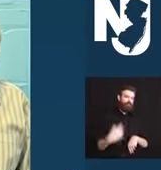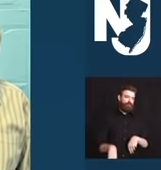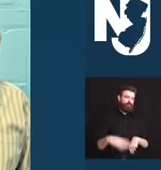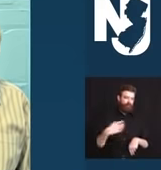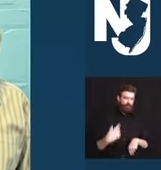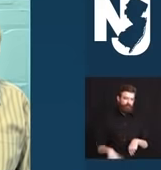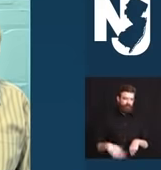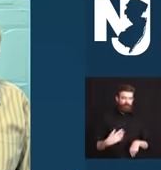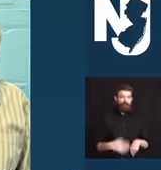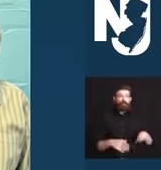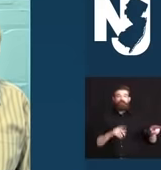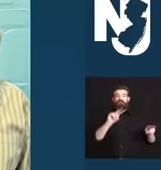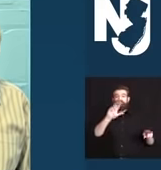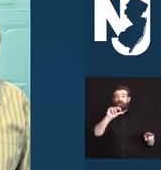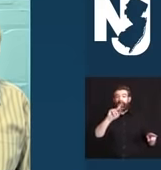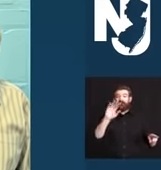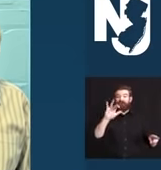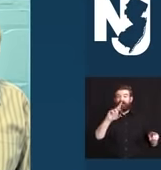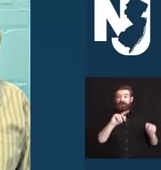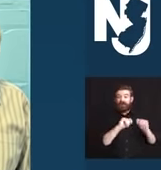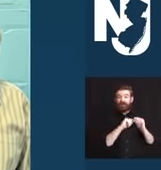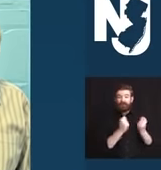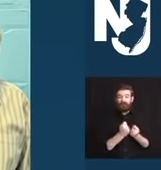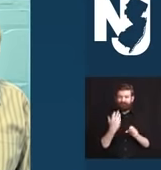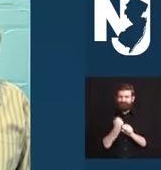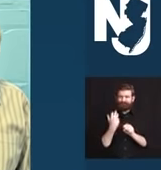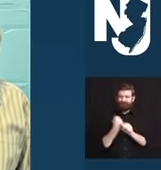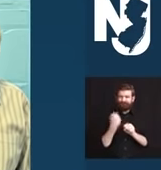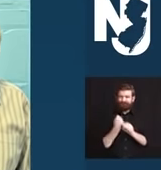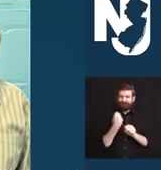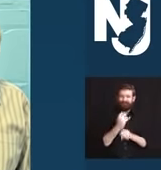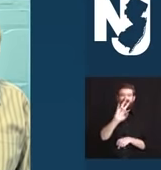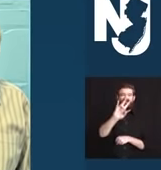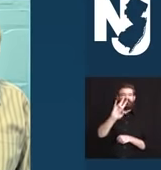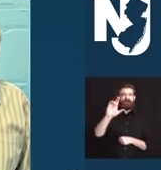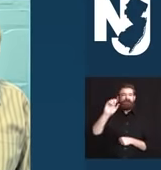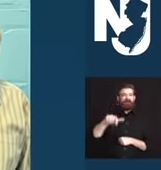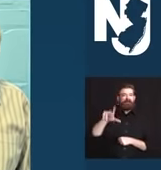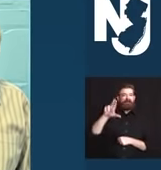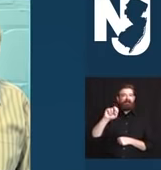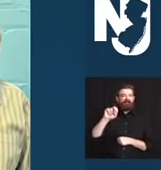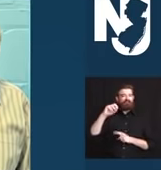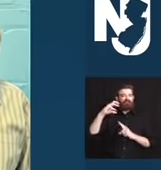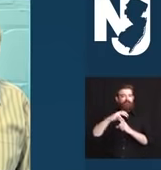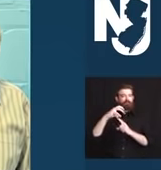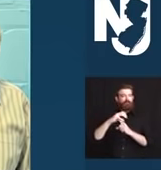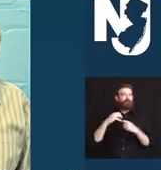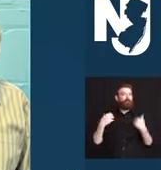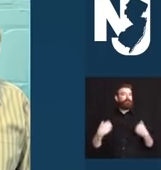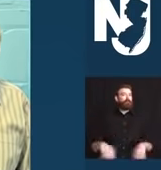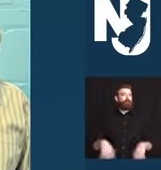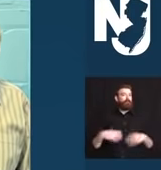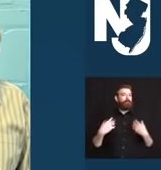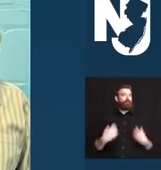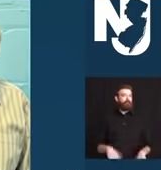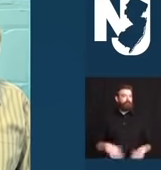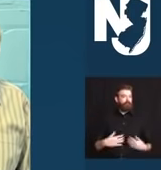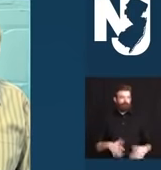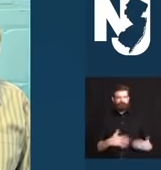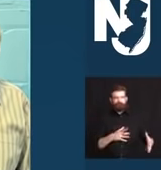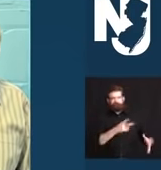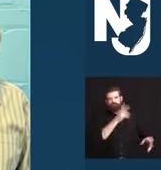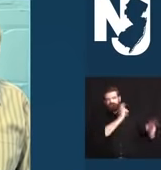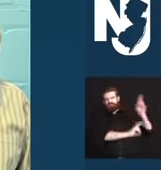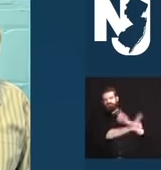won a total of 7 league championships, and he earned All-Area Coach of the Year honors an amazing